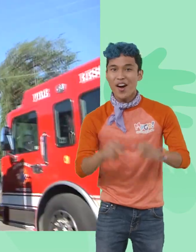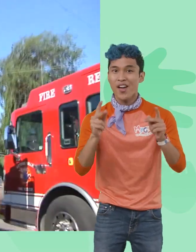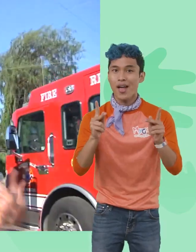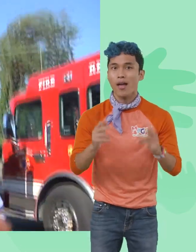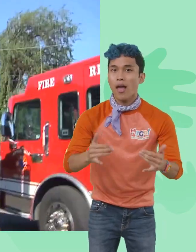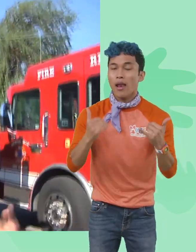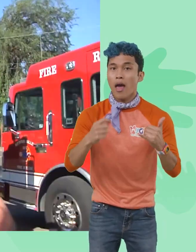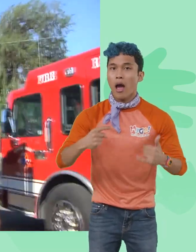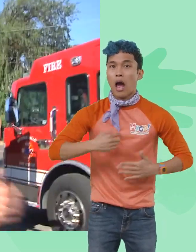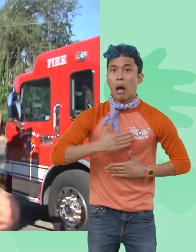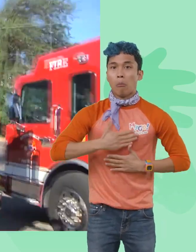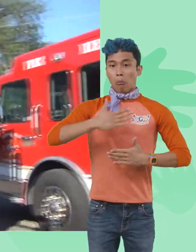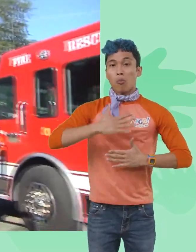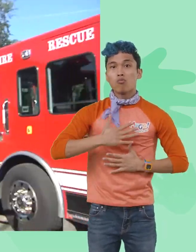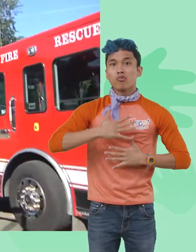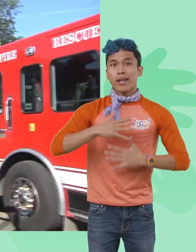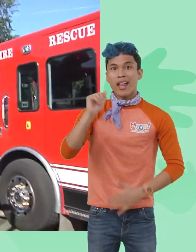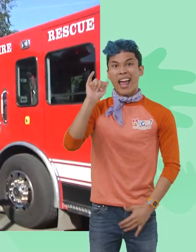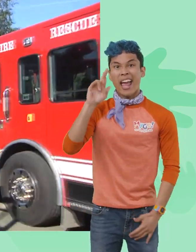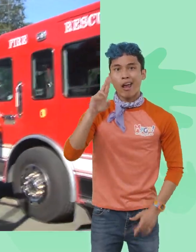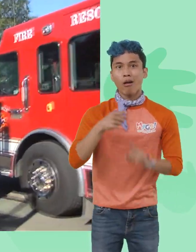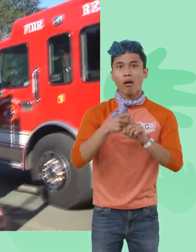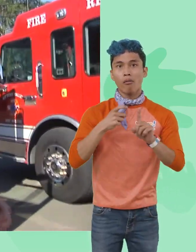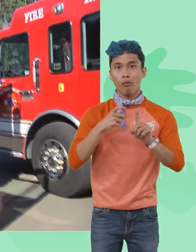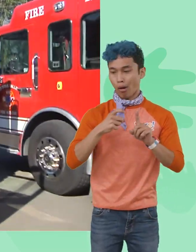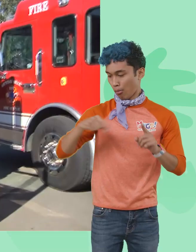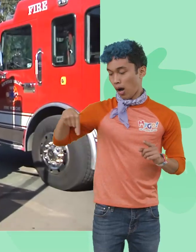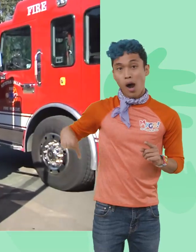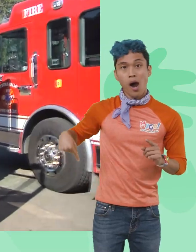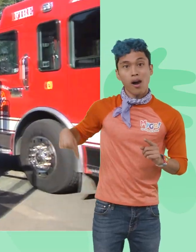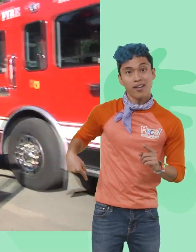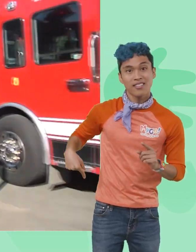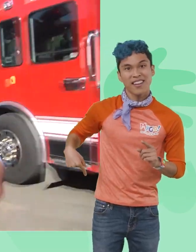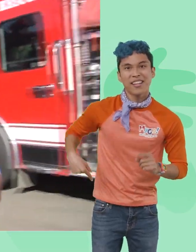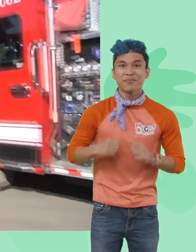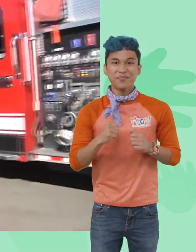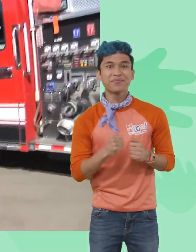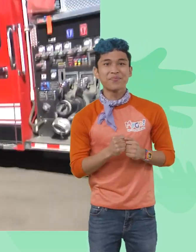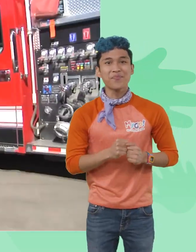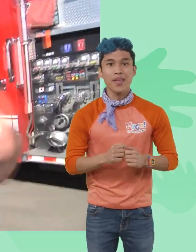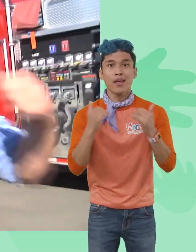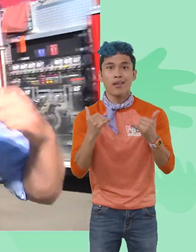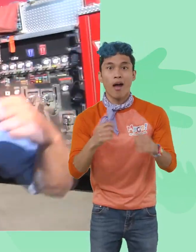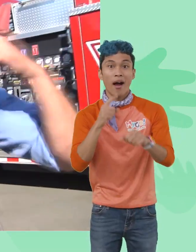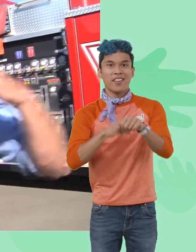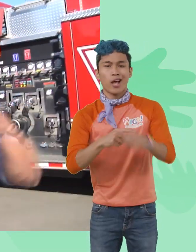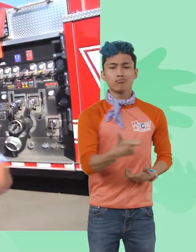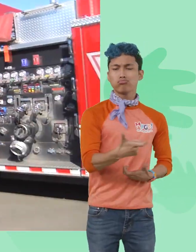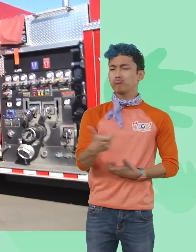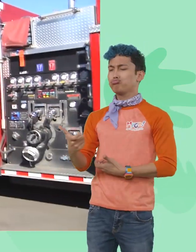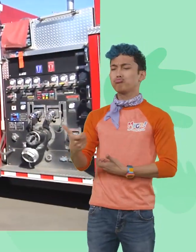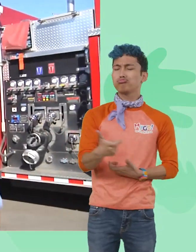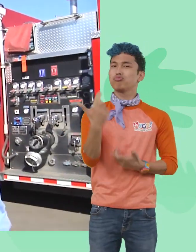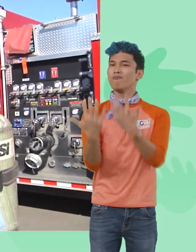Okay, now I'm breathing air from the air condenser pack back there. Now it's time to go fight some